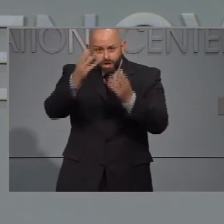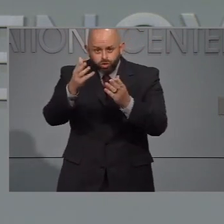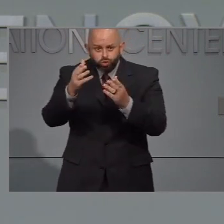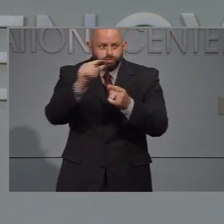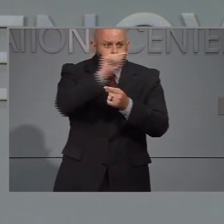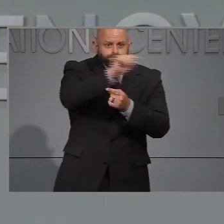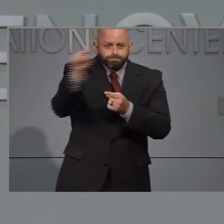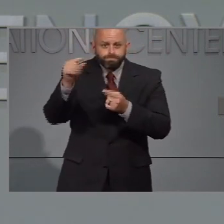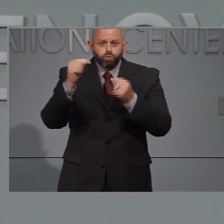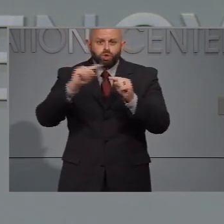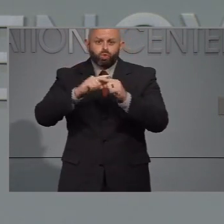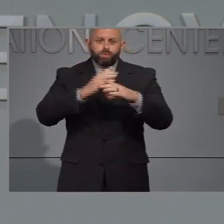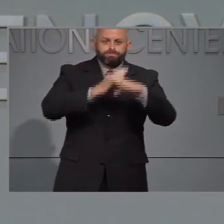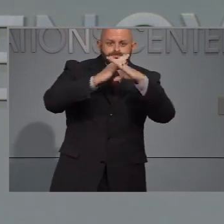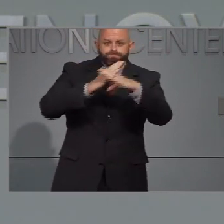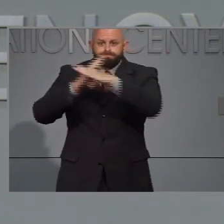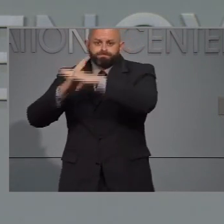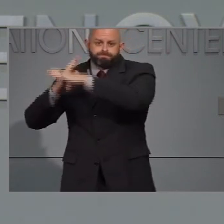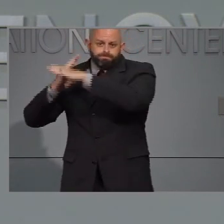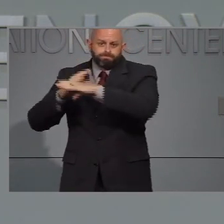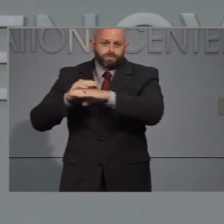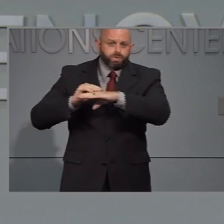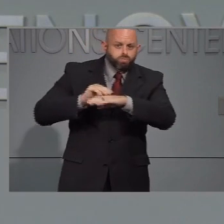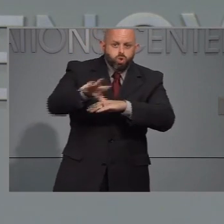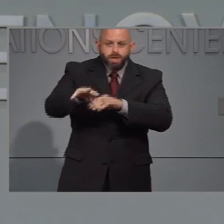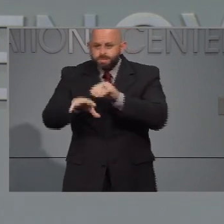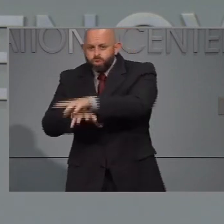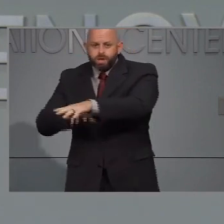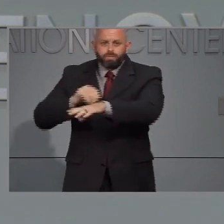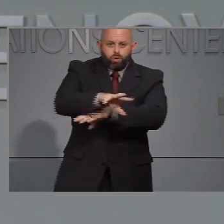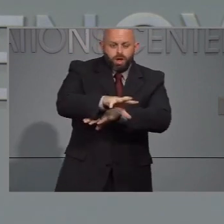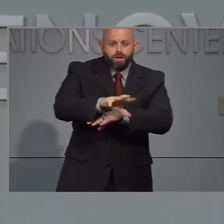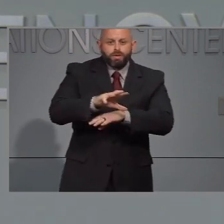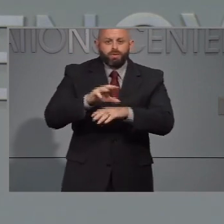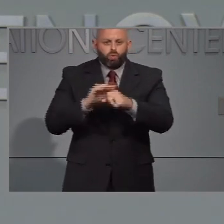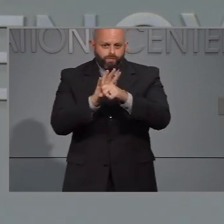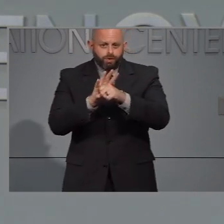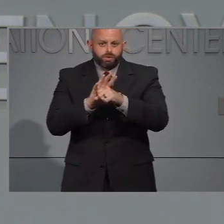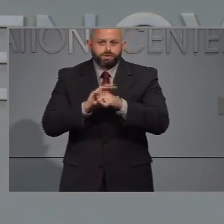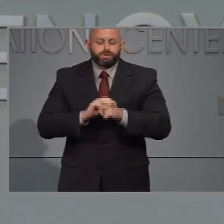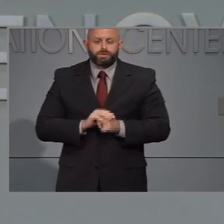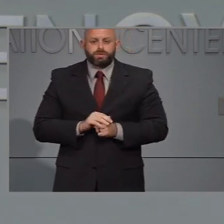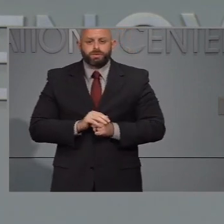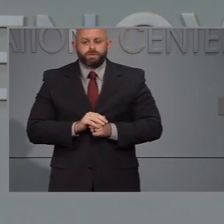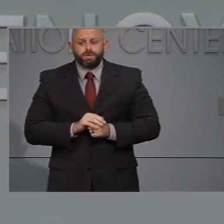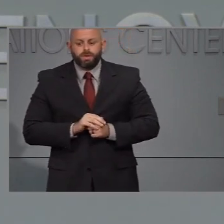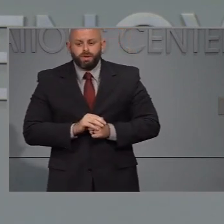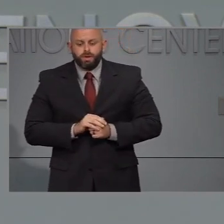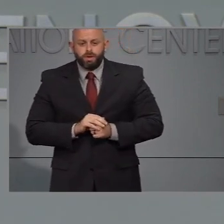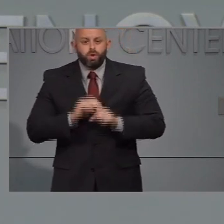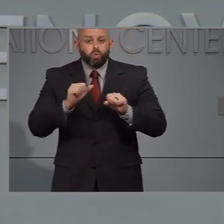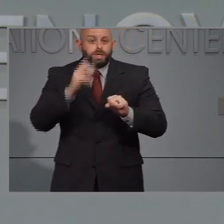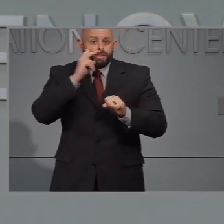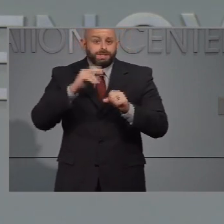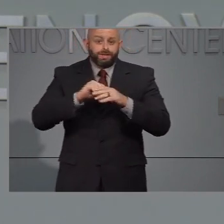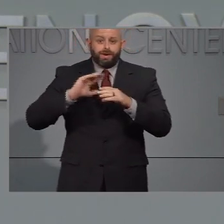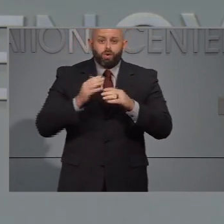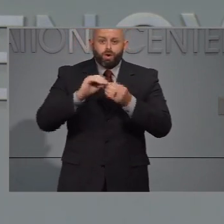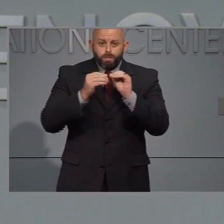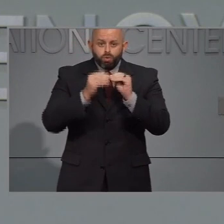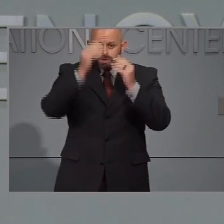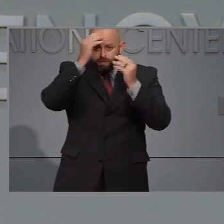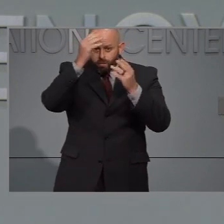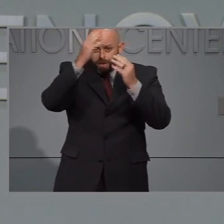interventions that will slow the spread of the virus. A couple of the things that we're seeing, one is that, and you can see this on our dashboard, is that more